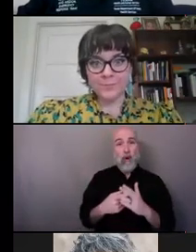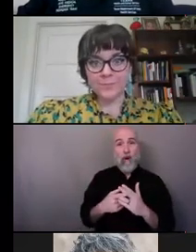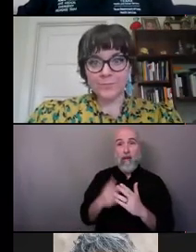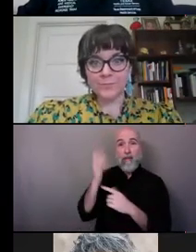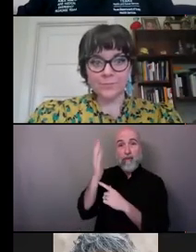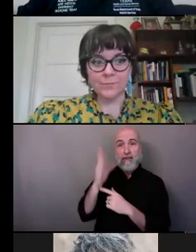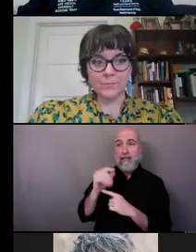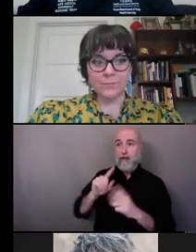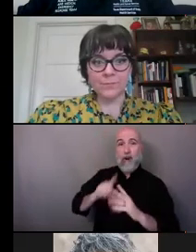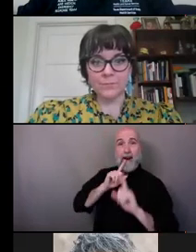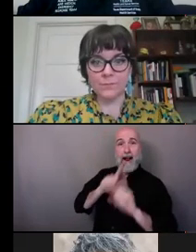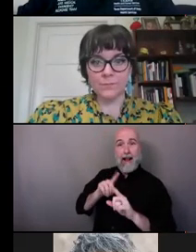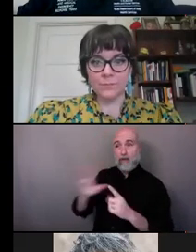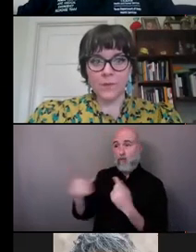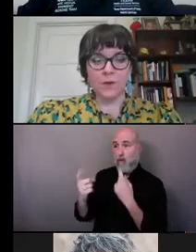address questions.